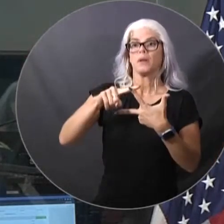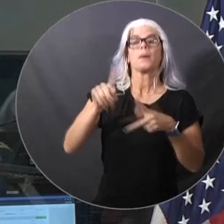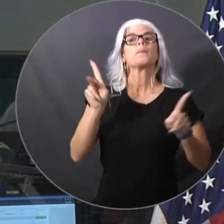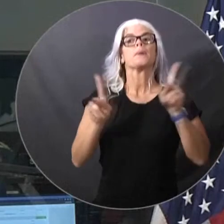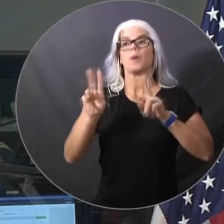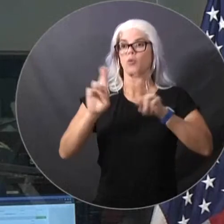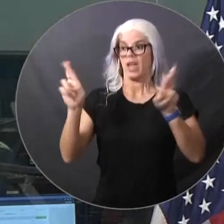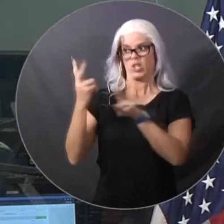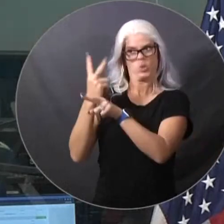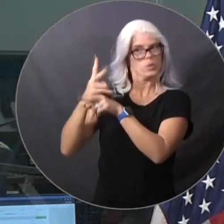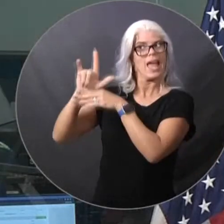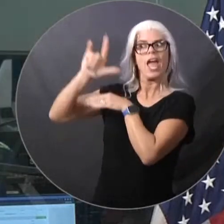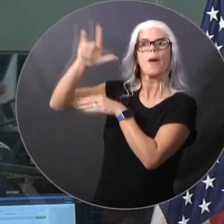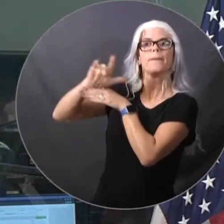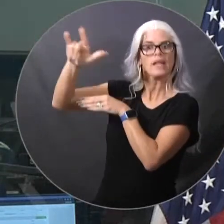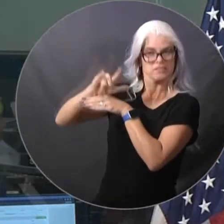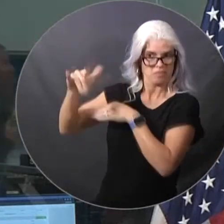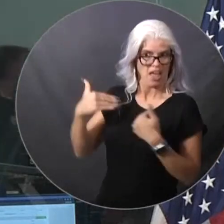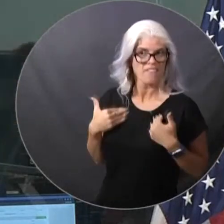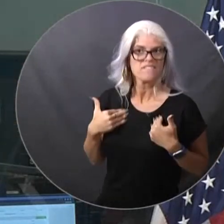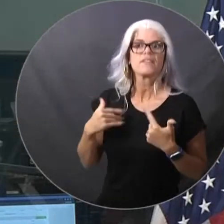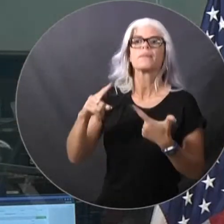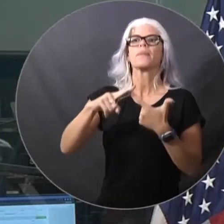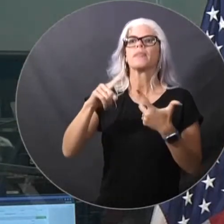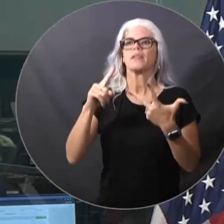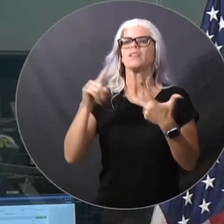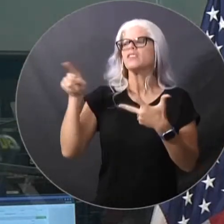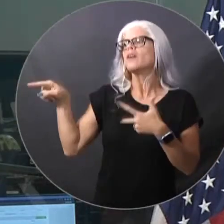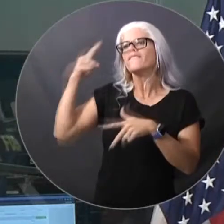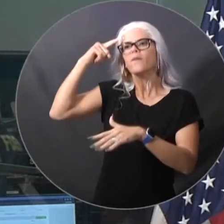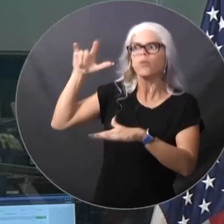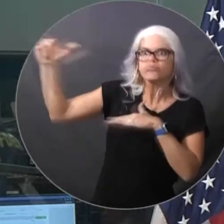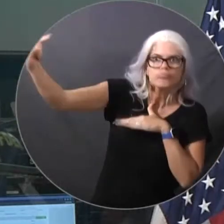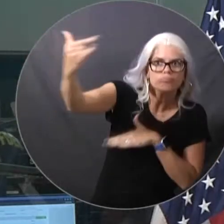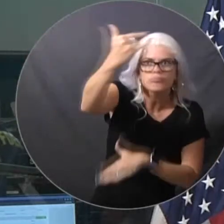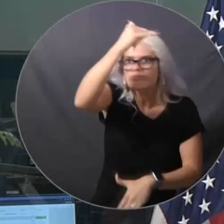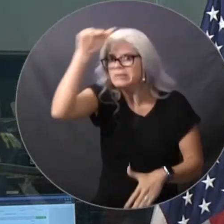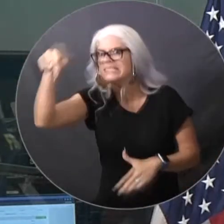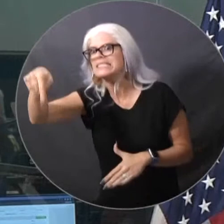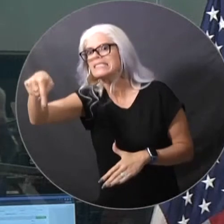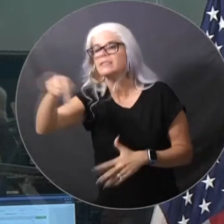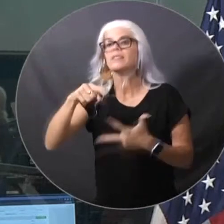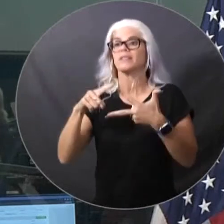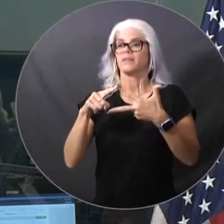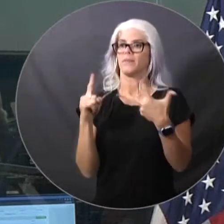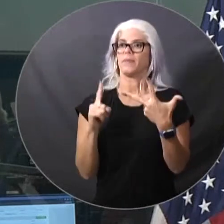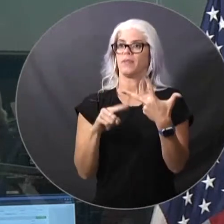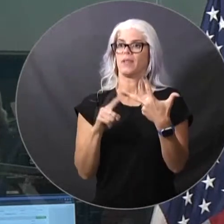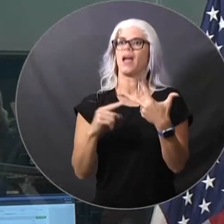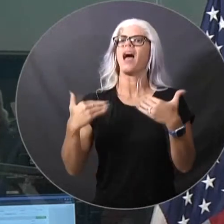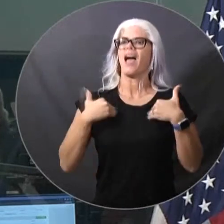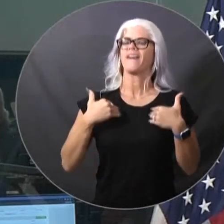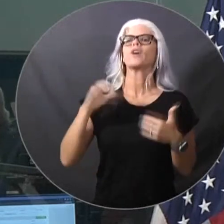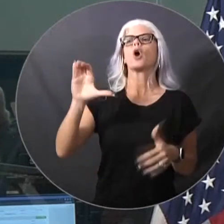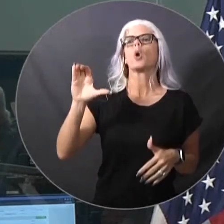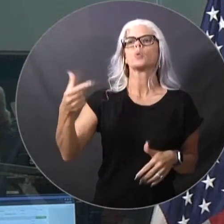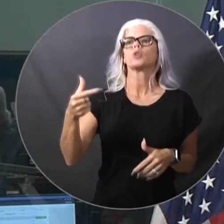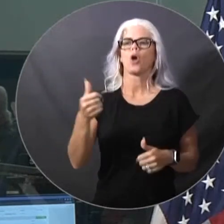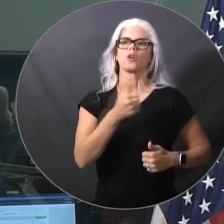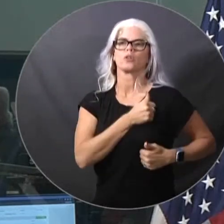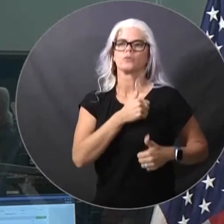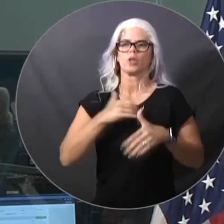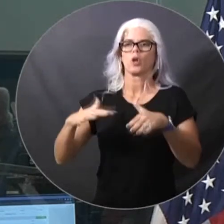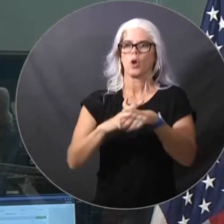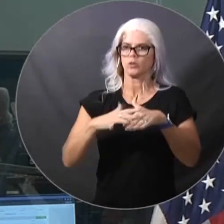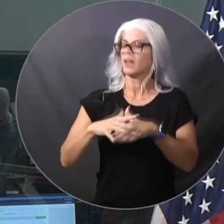air with aerial deployed search and rescue assets. And then we also have the Coast Guard and the Florida Fish and Wildlife Commission ready